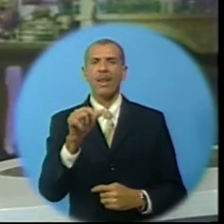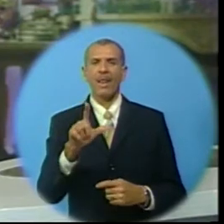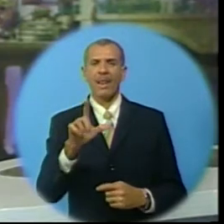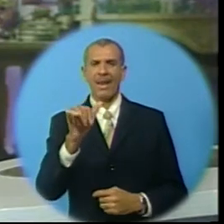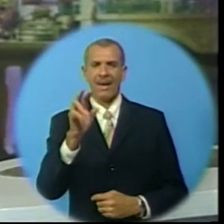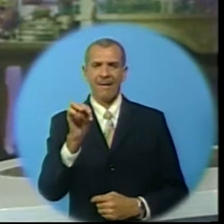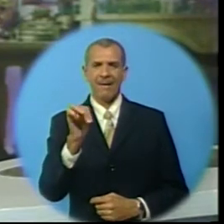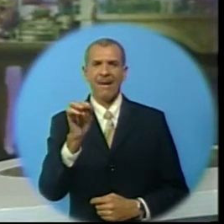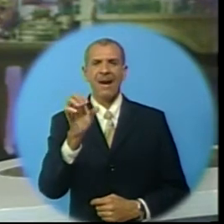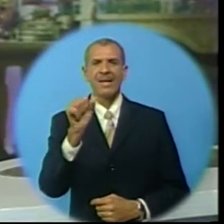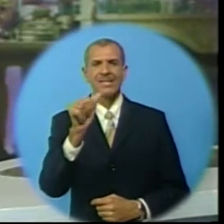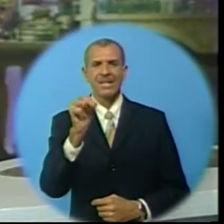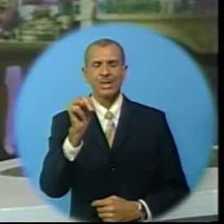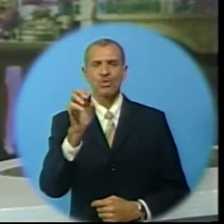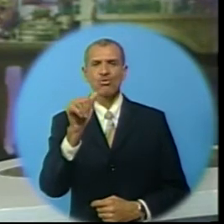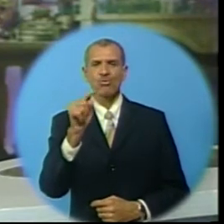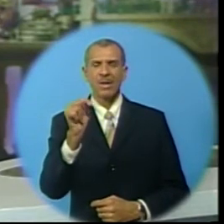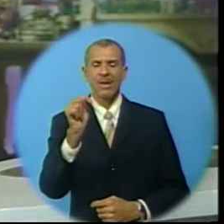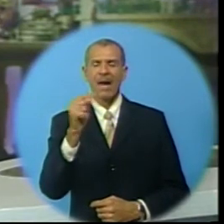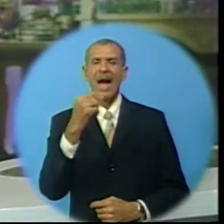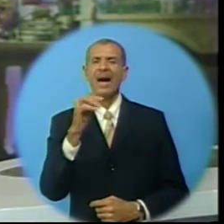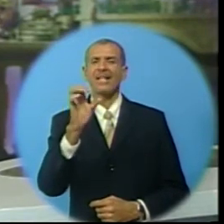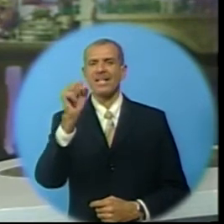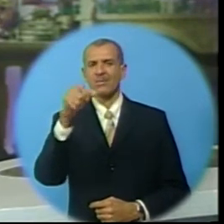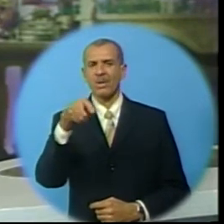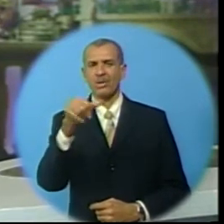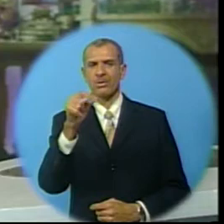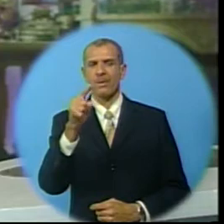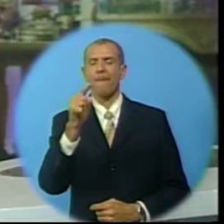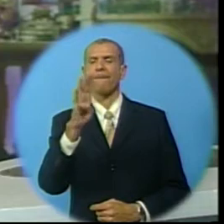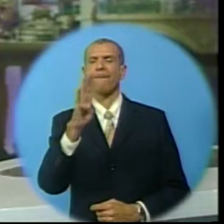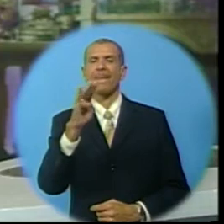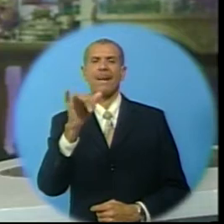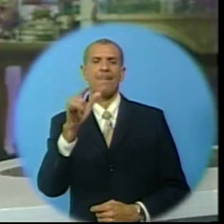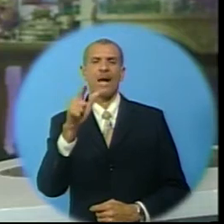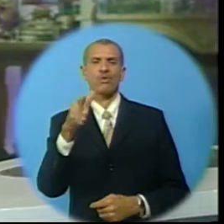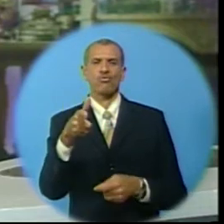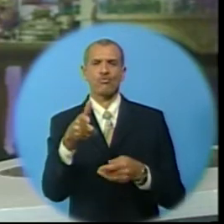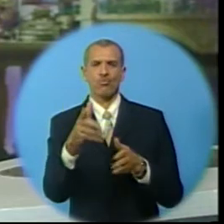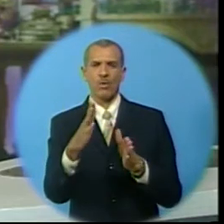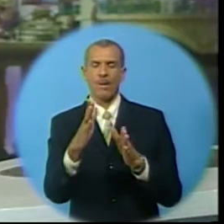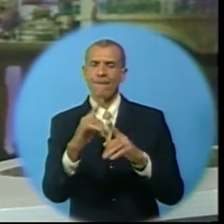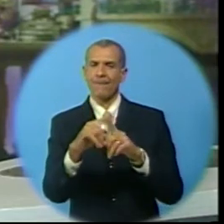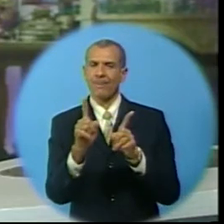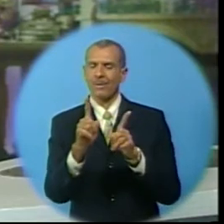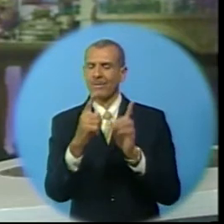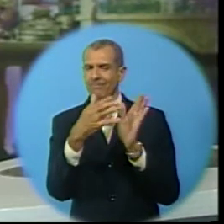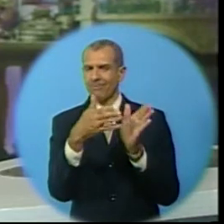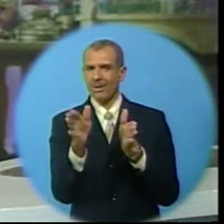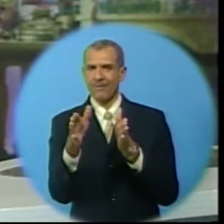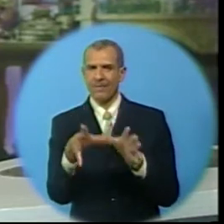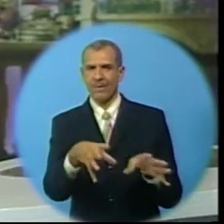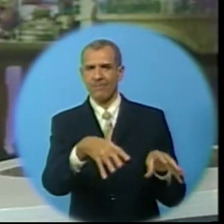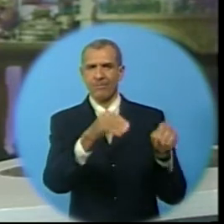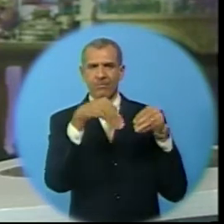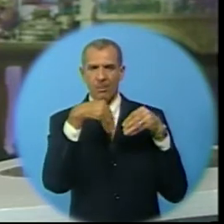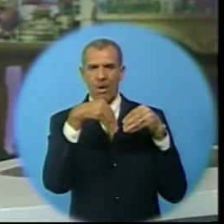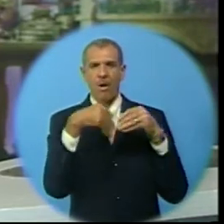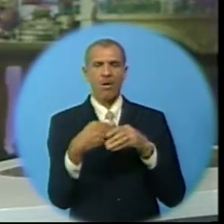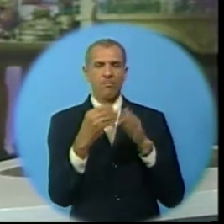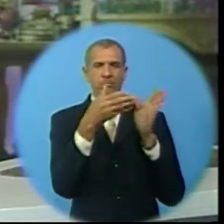Road, Sand Street, and the Speightstown Bypass Road, except for the purpose of picking up or setting